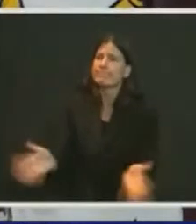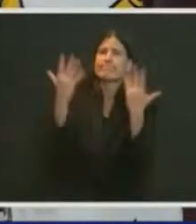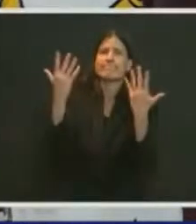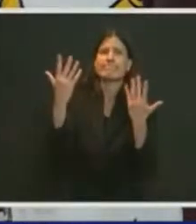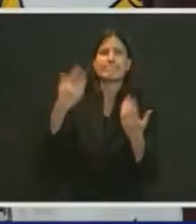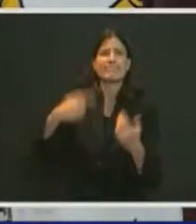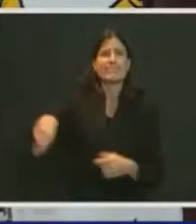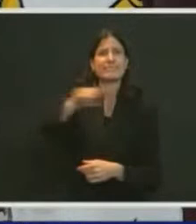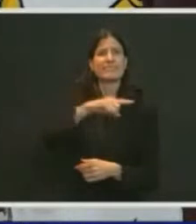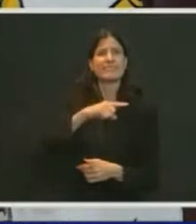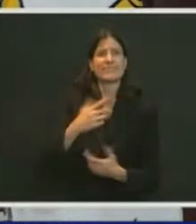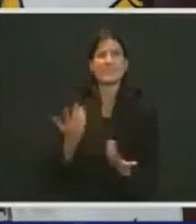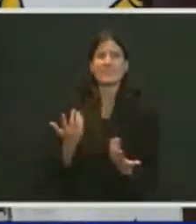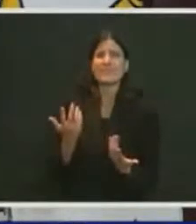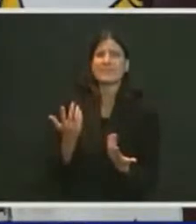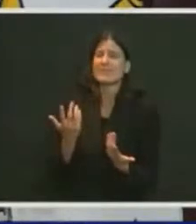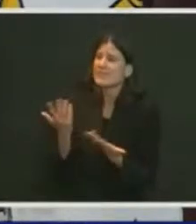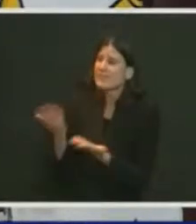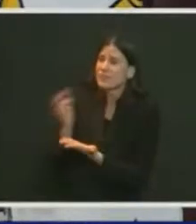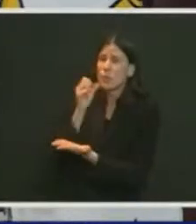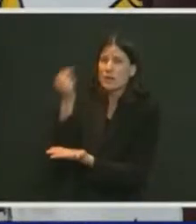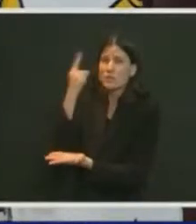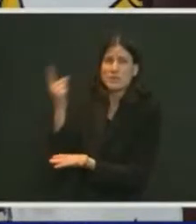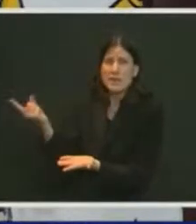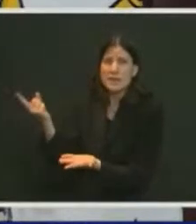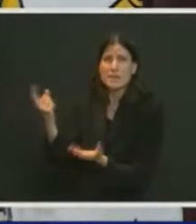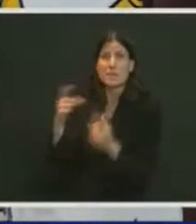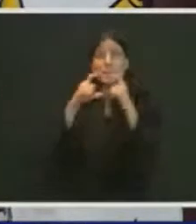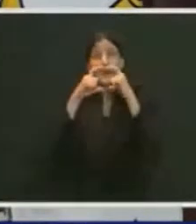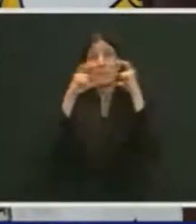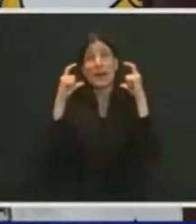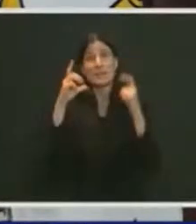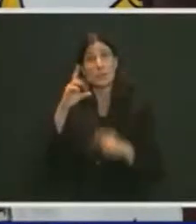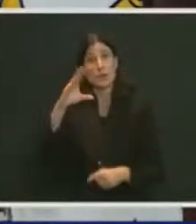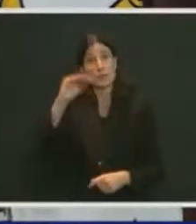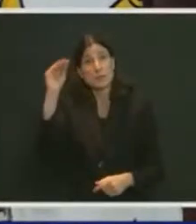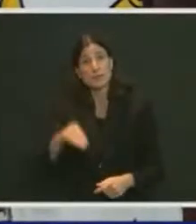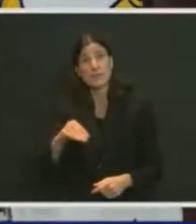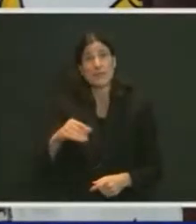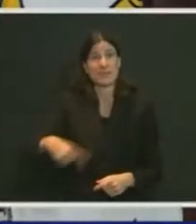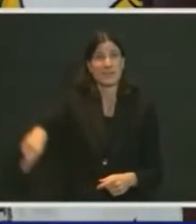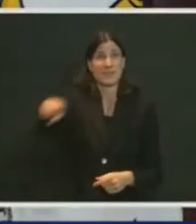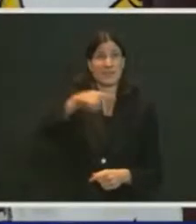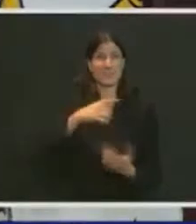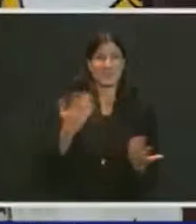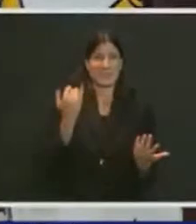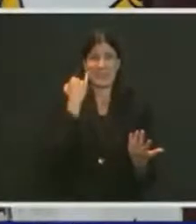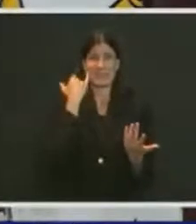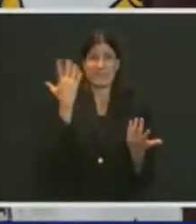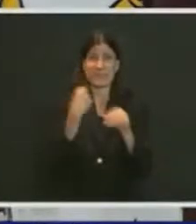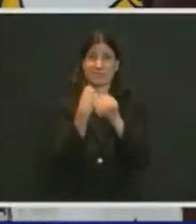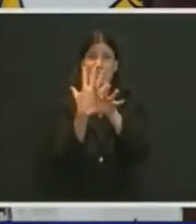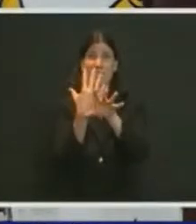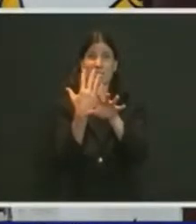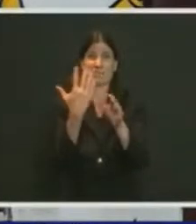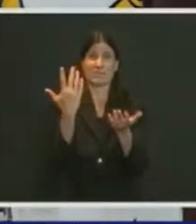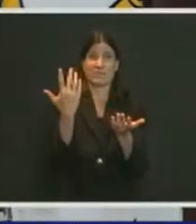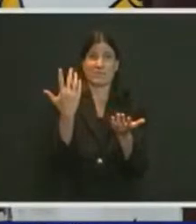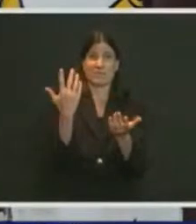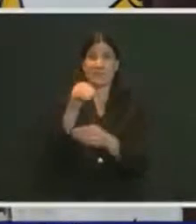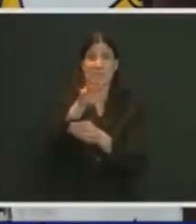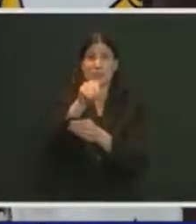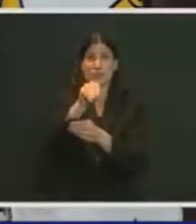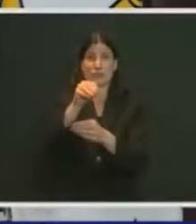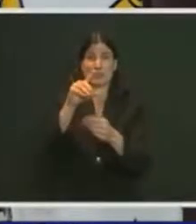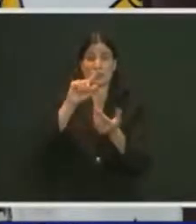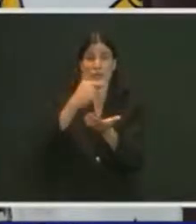Yeah. Masks must be worn at all times, even during a virtual graduation where you have people walking across. Who thought that was a good